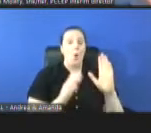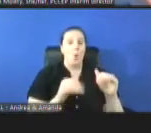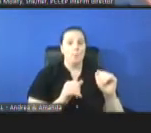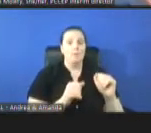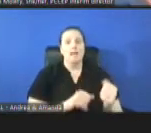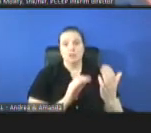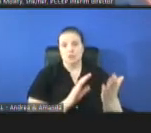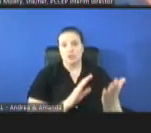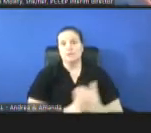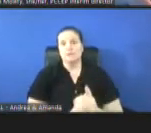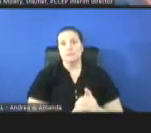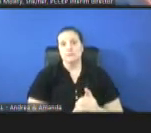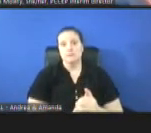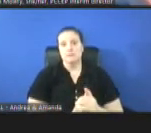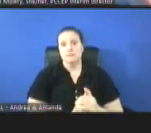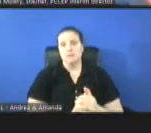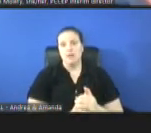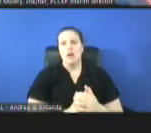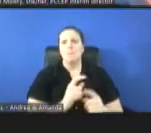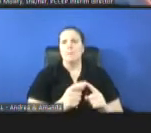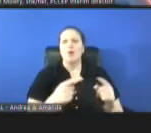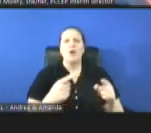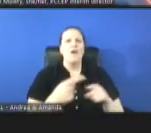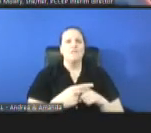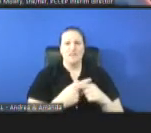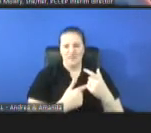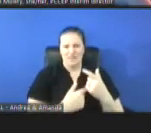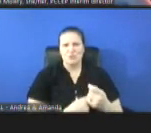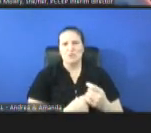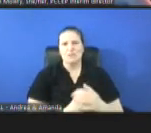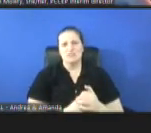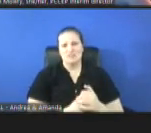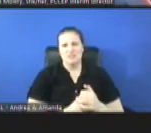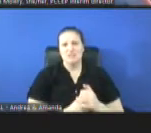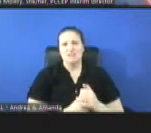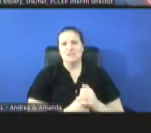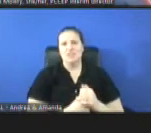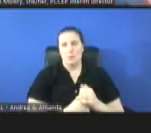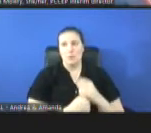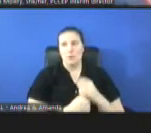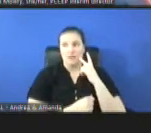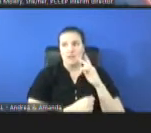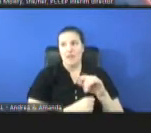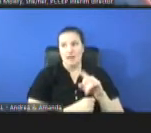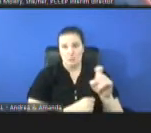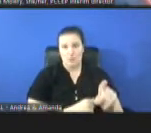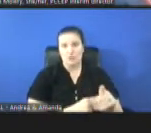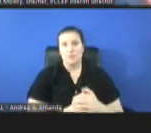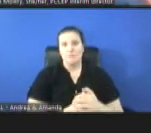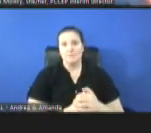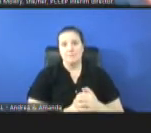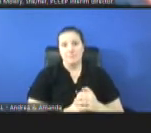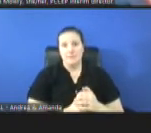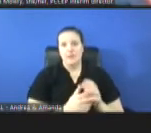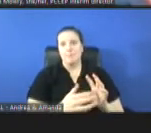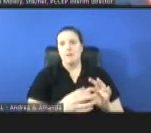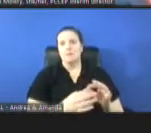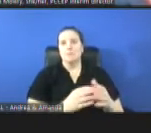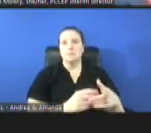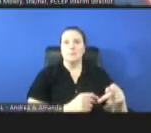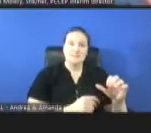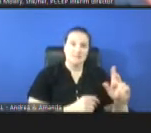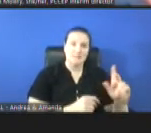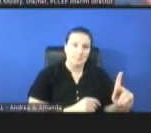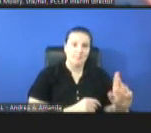address, especially about the conflict of interest. Okay, and I saw that question that was mentioned between the PCCEP